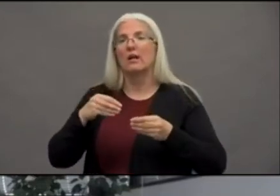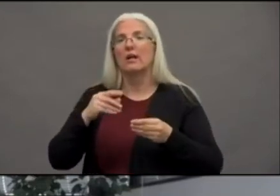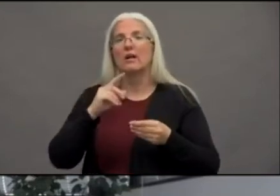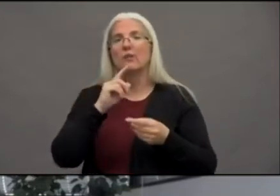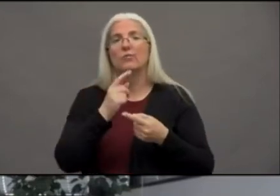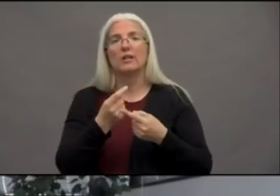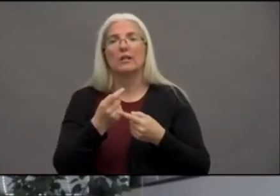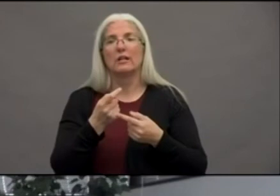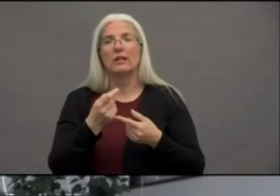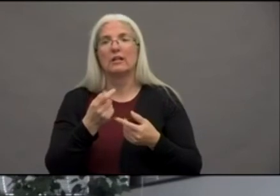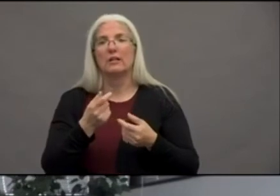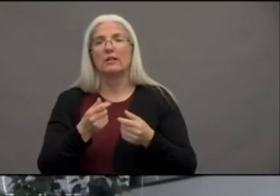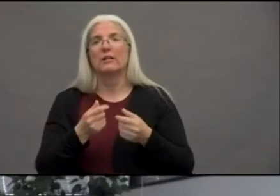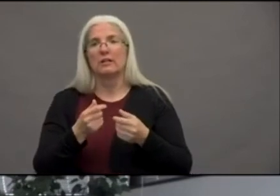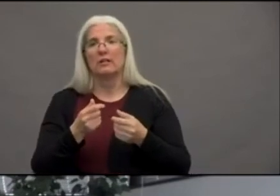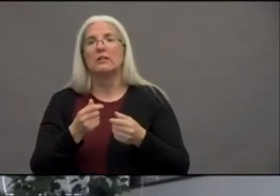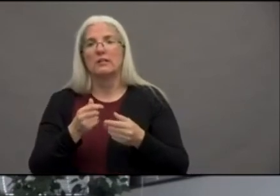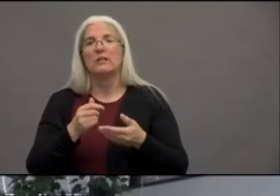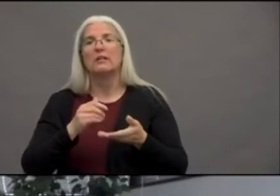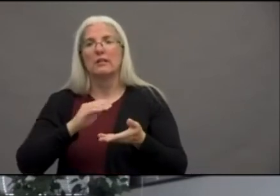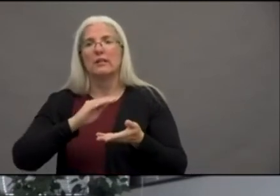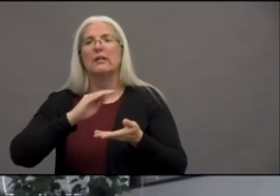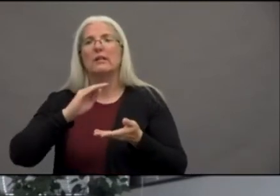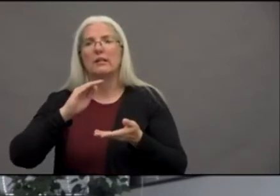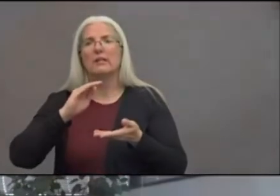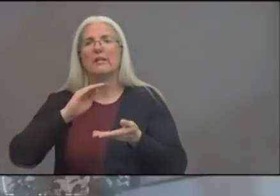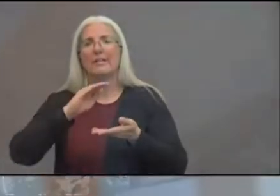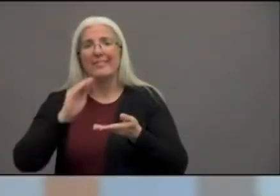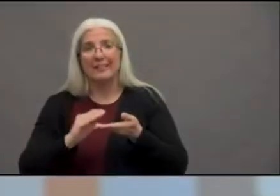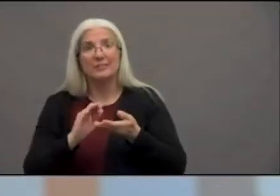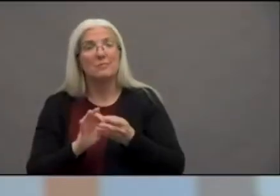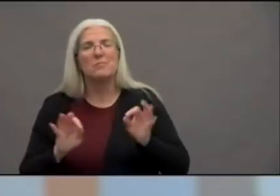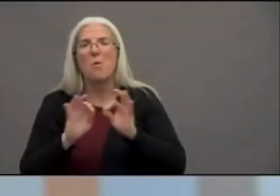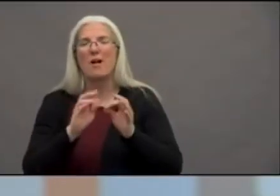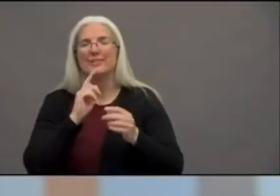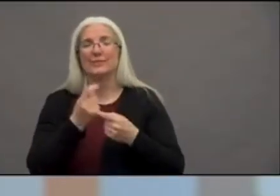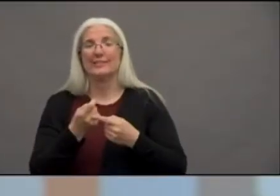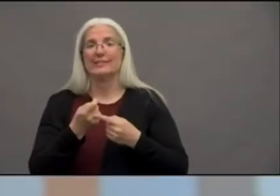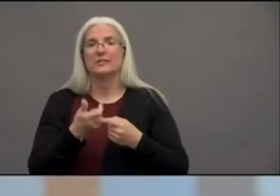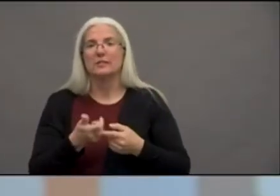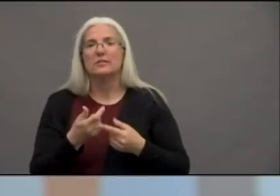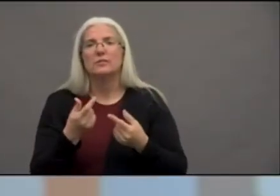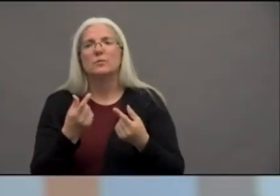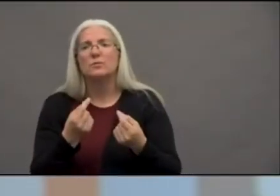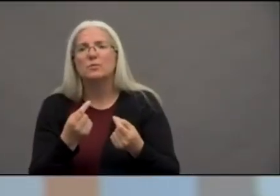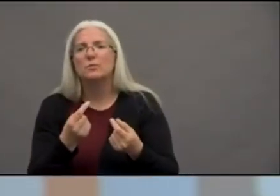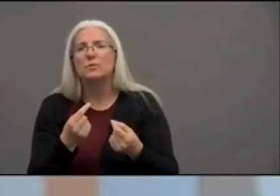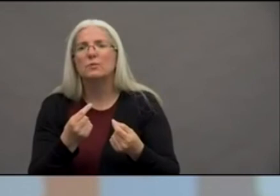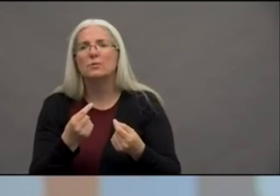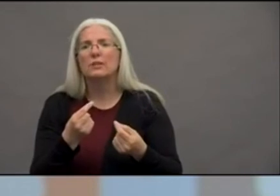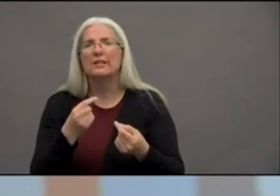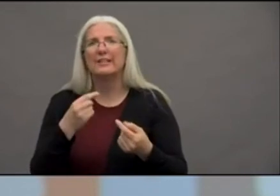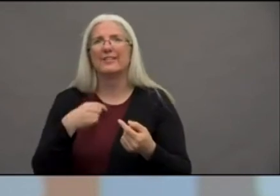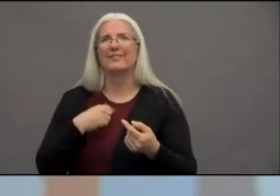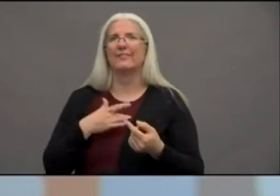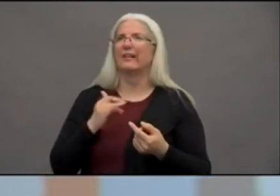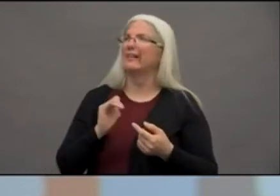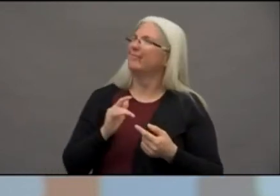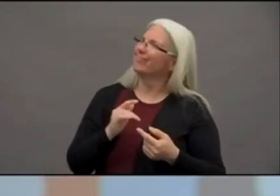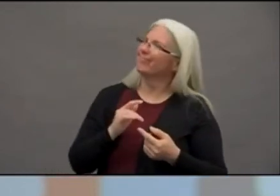one thing that this COVID crisis has made very clear to me is that I guess there's no such thing as least important things anymore. All the little